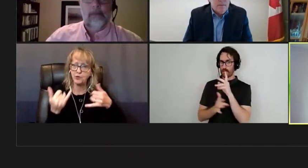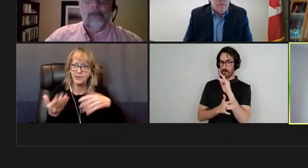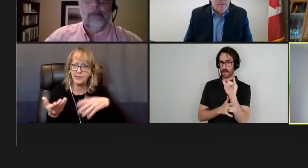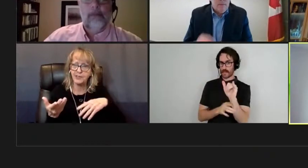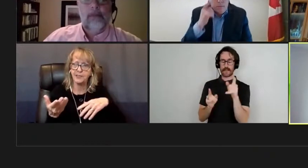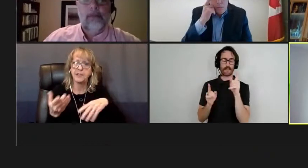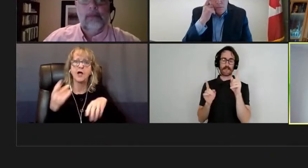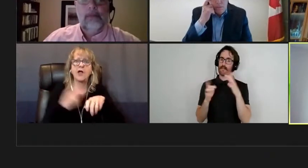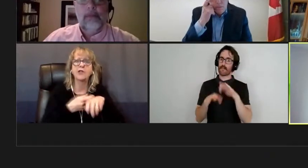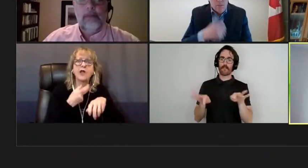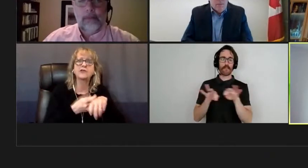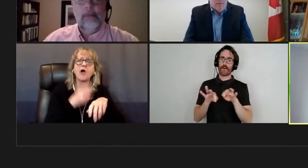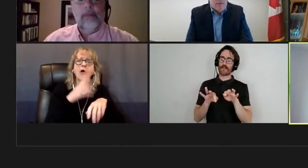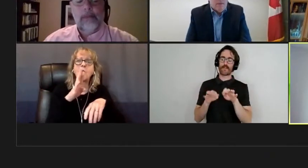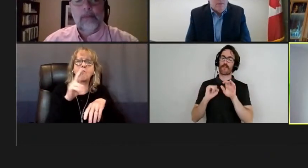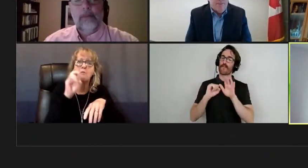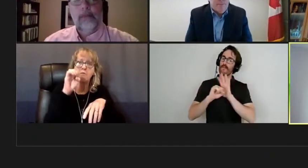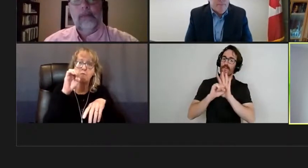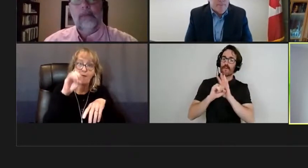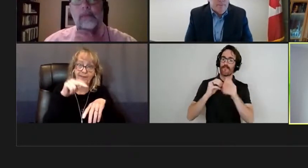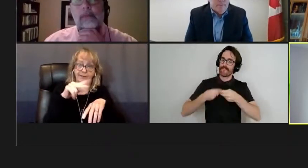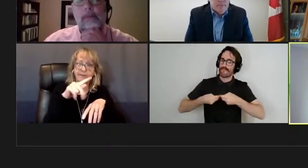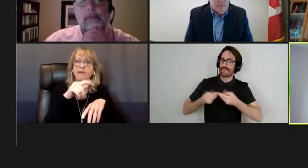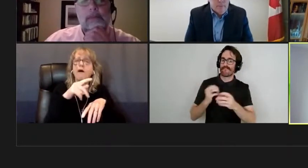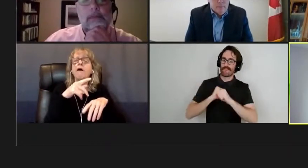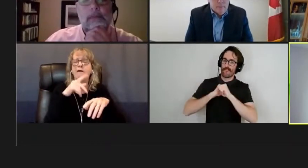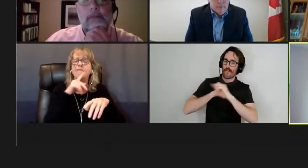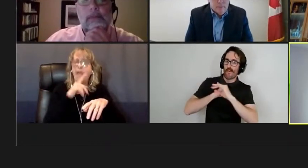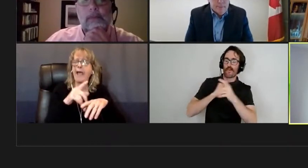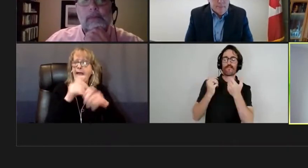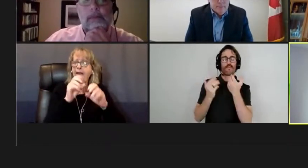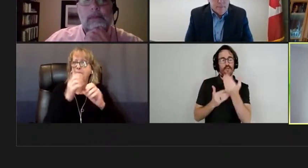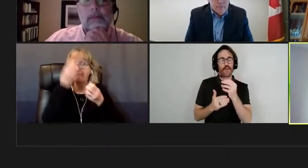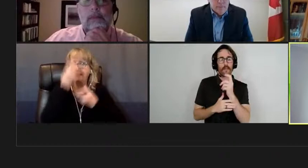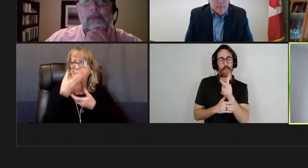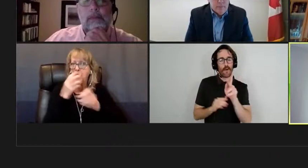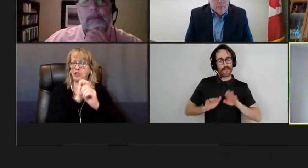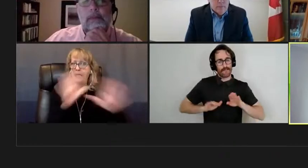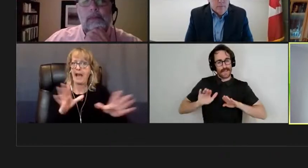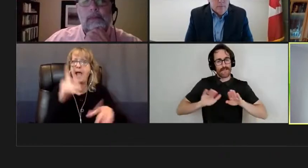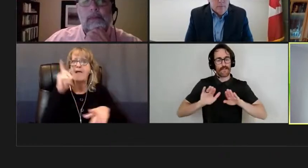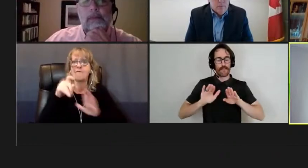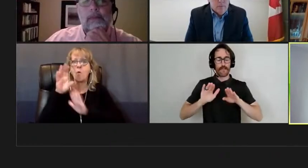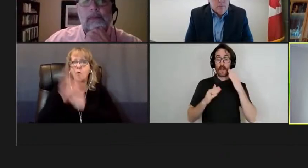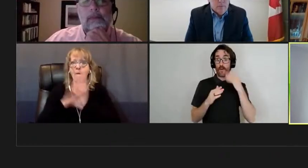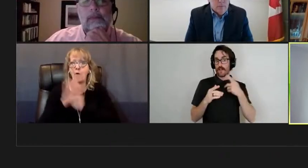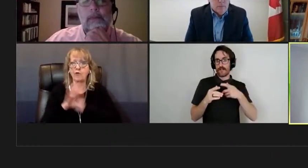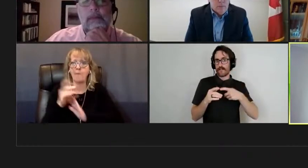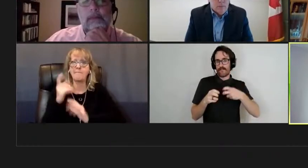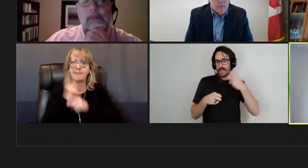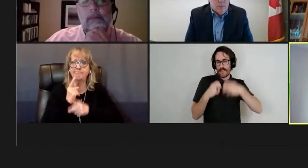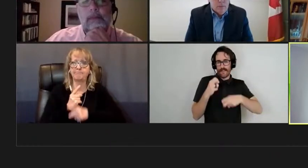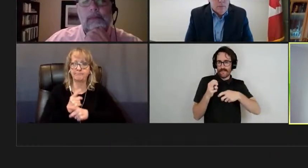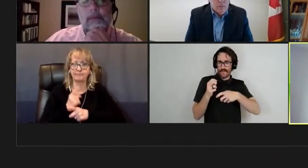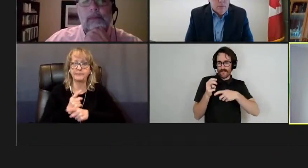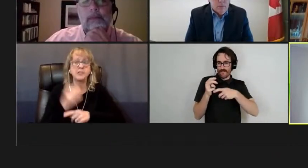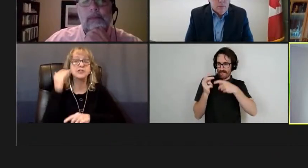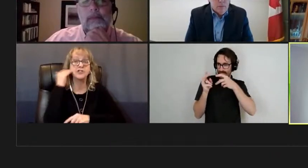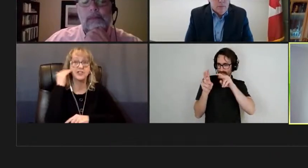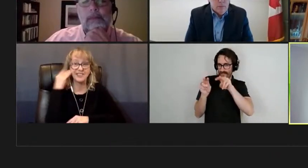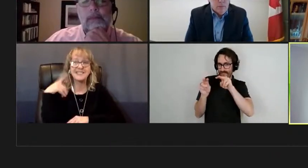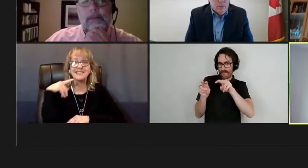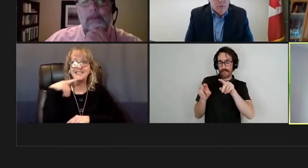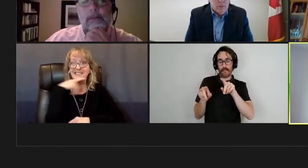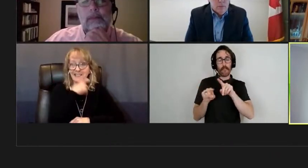promote good park behavior. And I can appreciate that this might be hard to track, but do we have data at this point in time